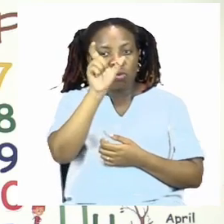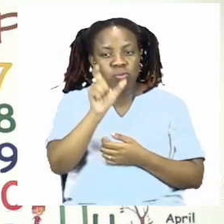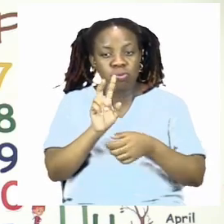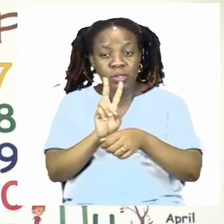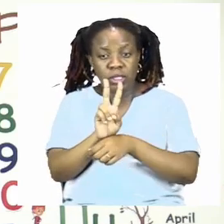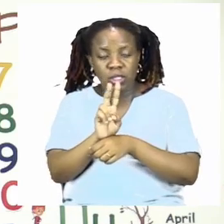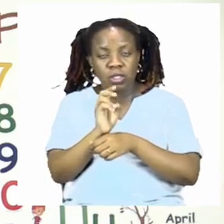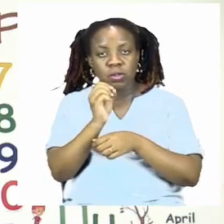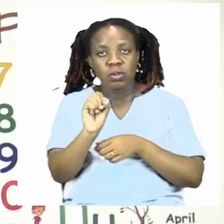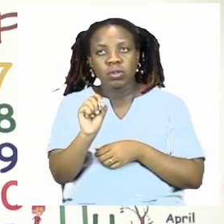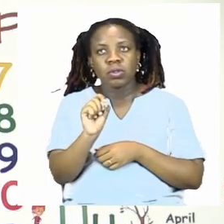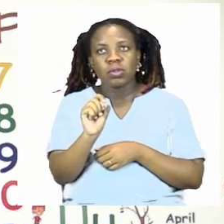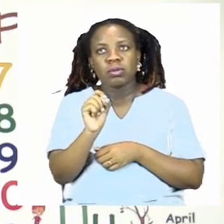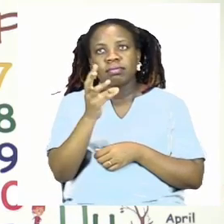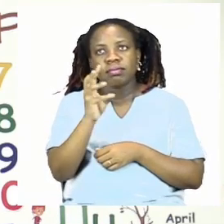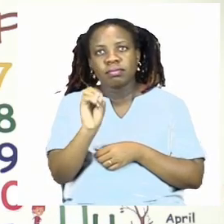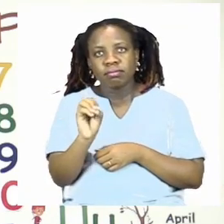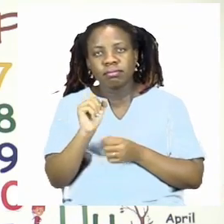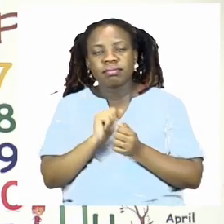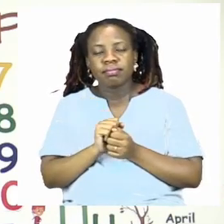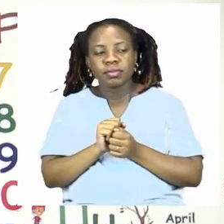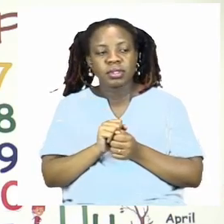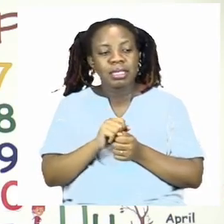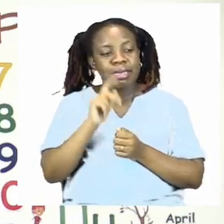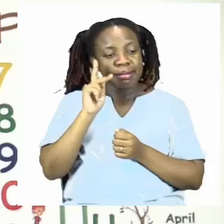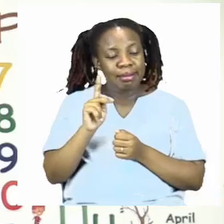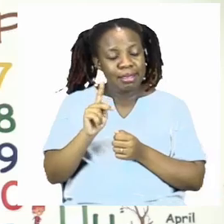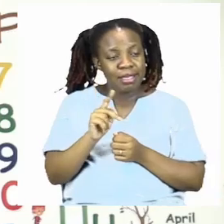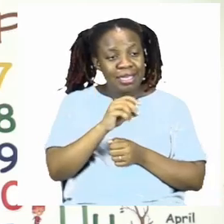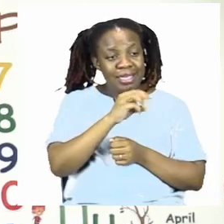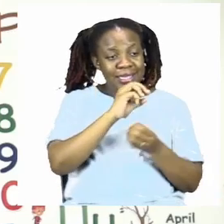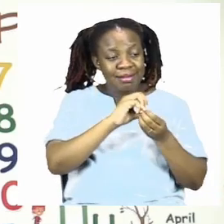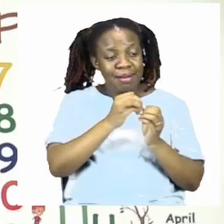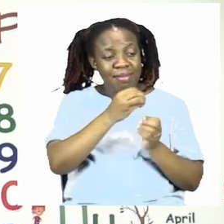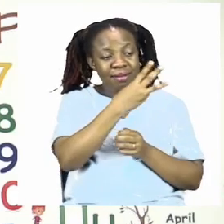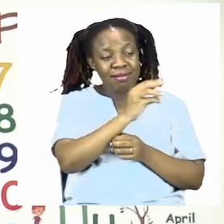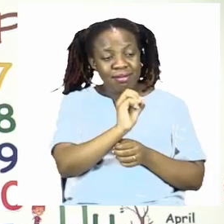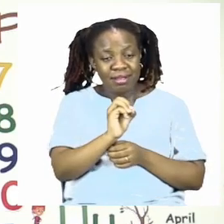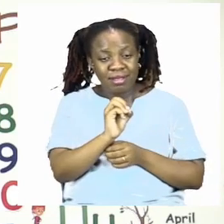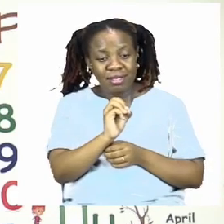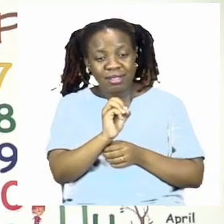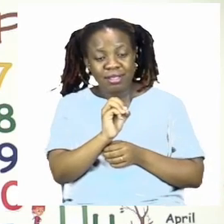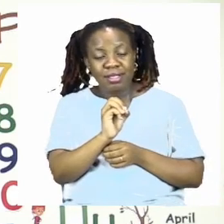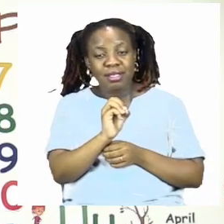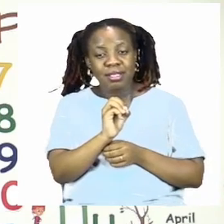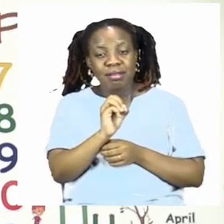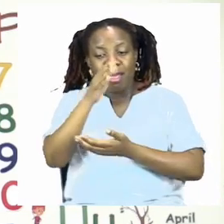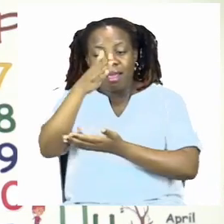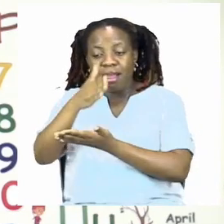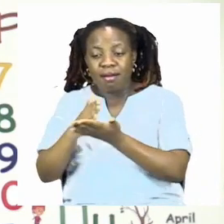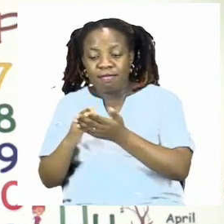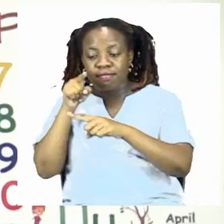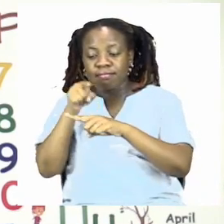we take the number 30 and we halve it, that basically means we divide it by 2. So if